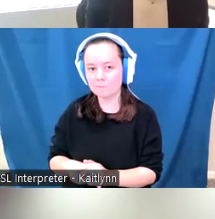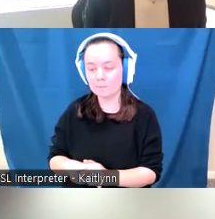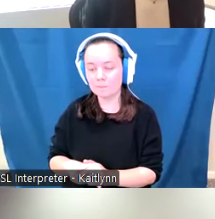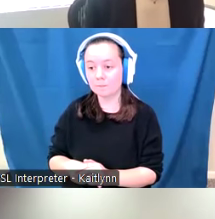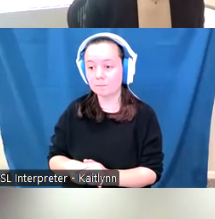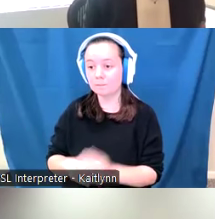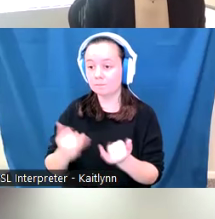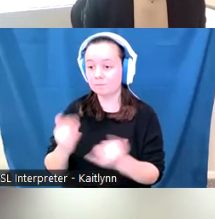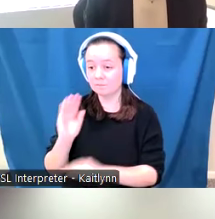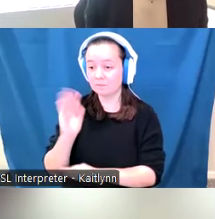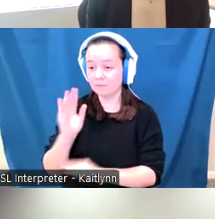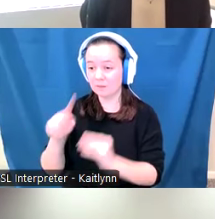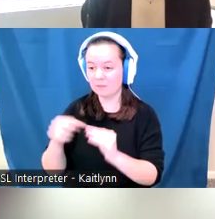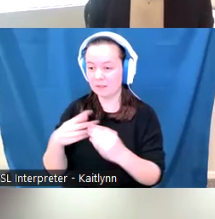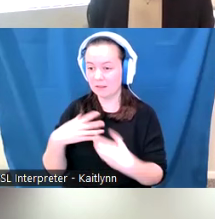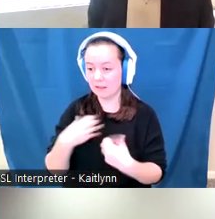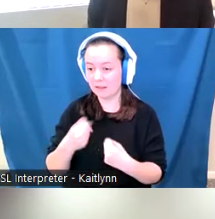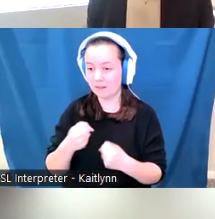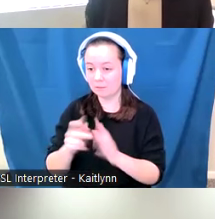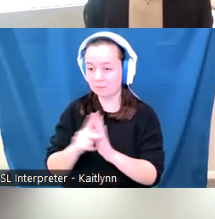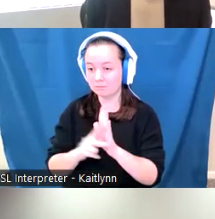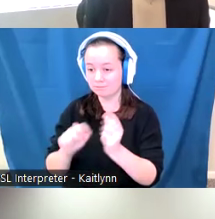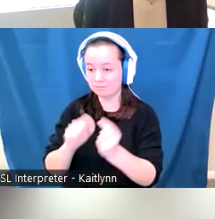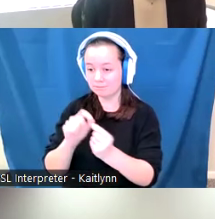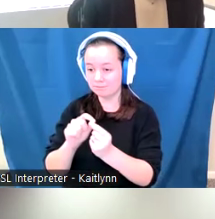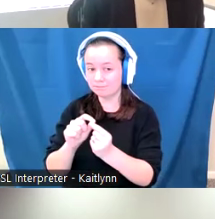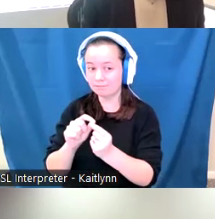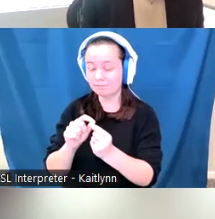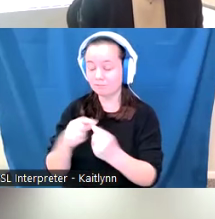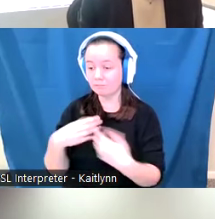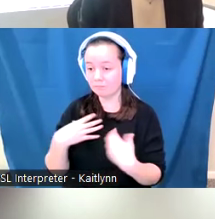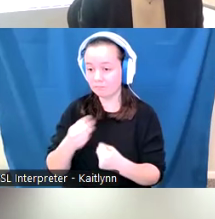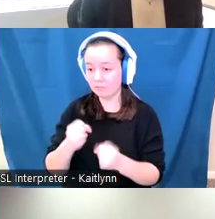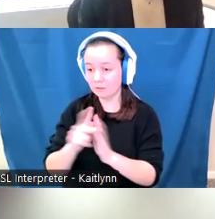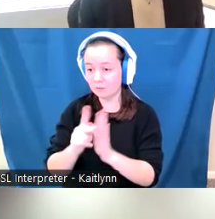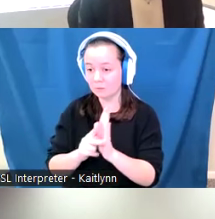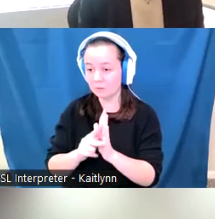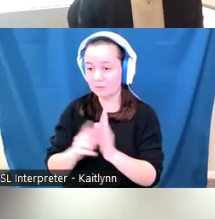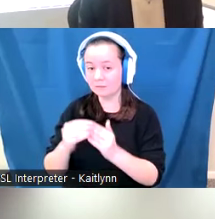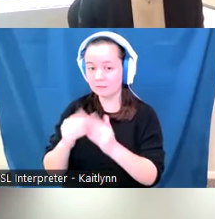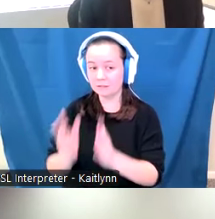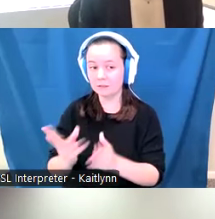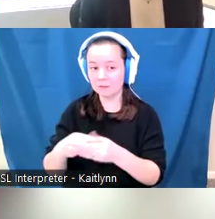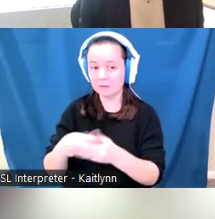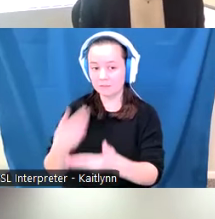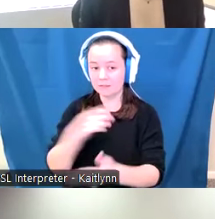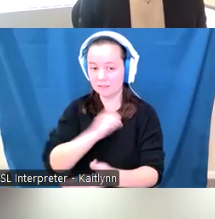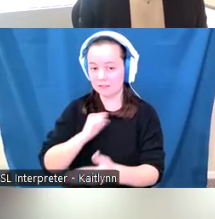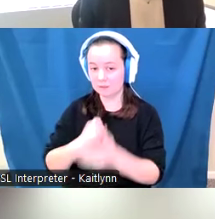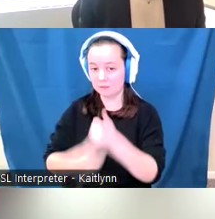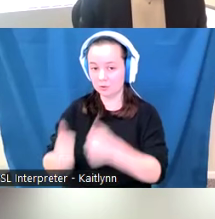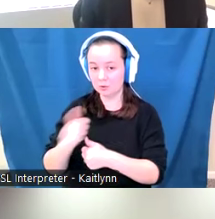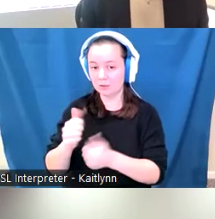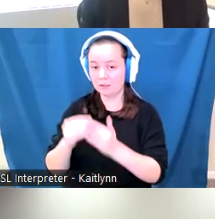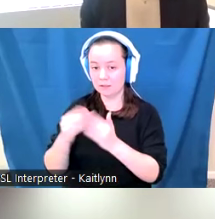Speaking now about the health program specifically, the health program's leaders include former Senate Majority Leaders Tom Daschle and